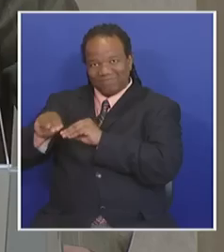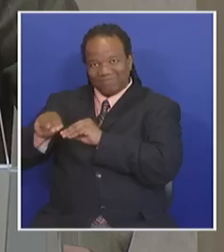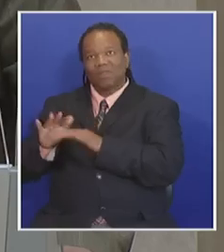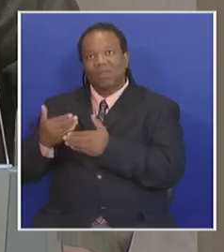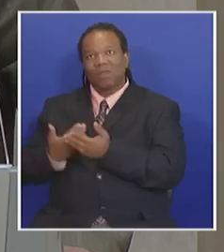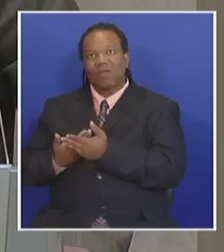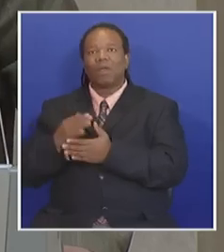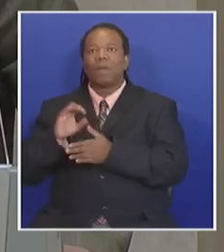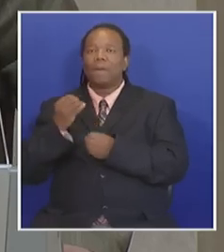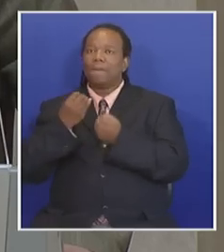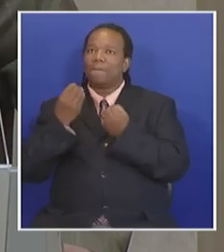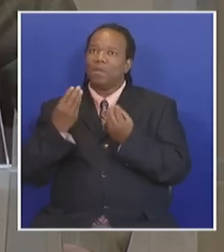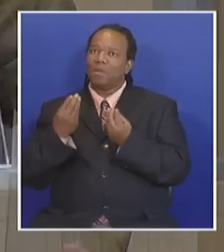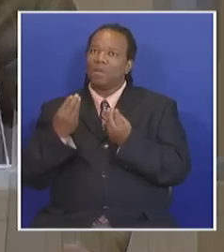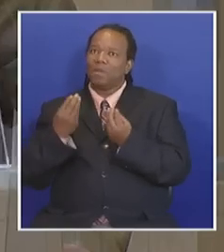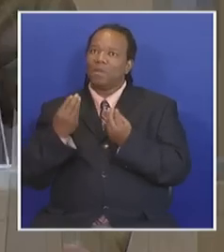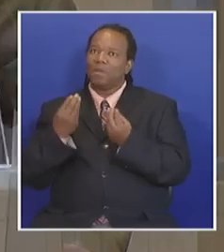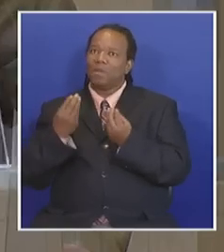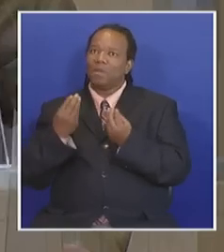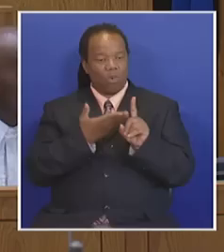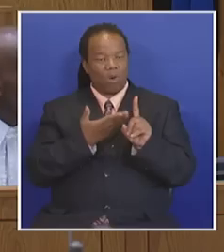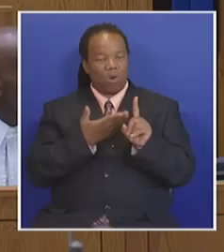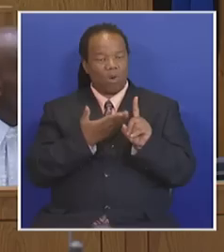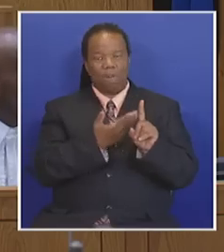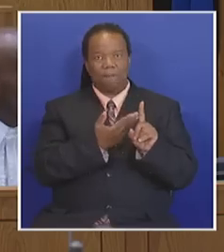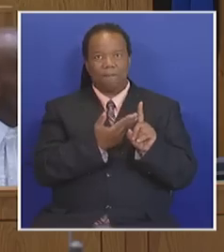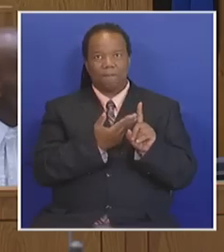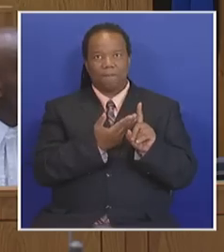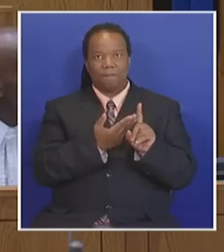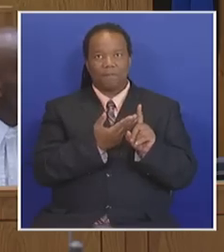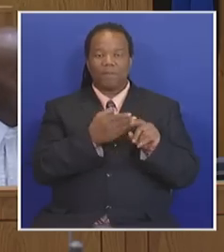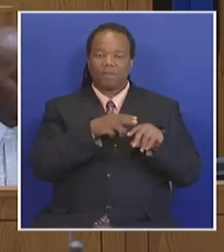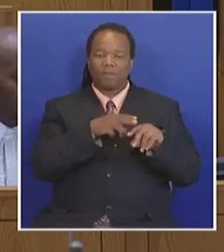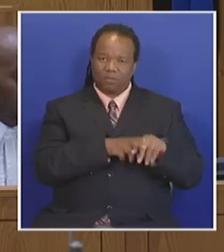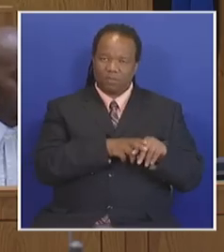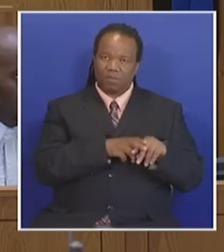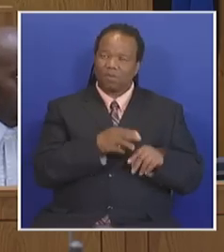of our point nations... of order. Honorable Makwe, please take your seat. Honorable Hada.